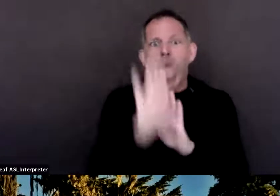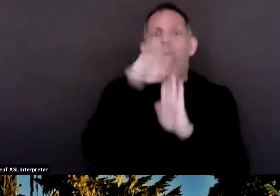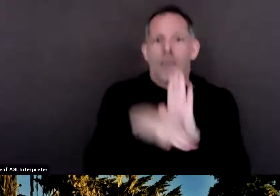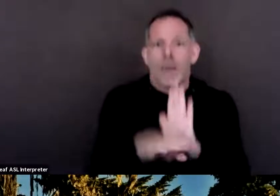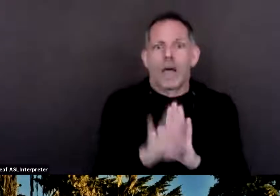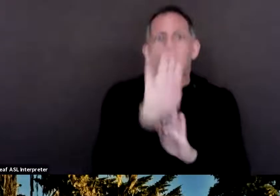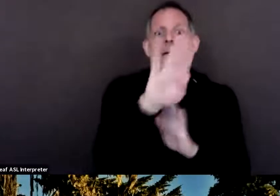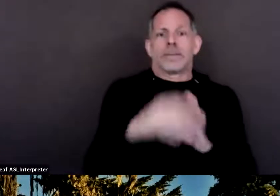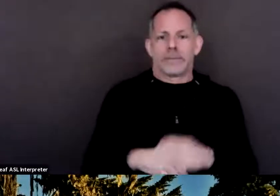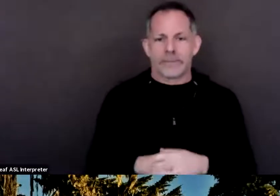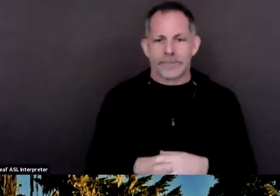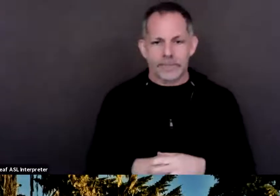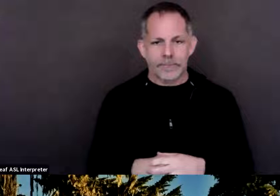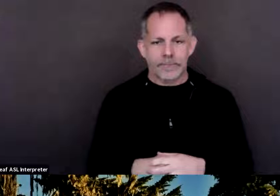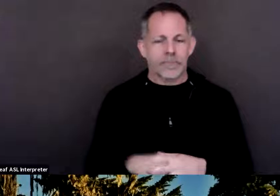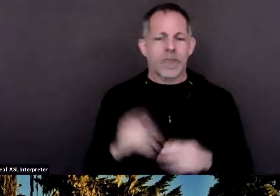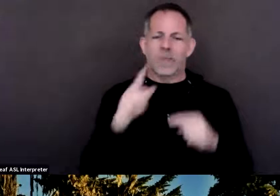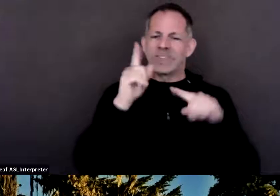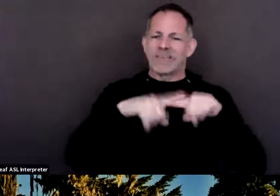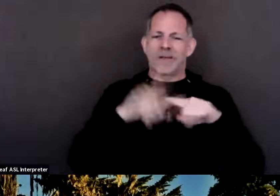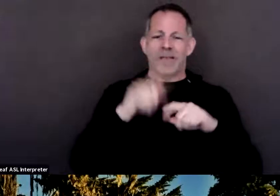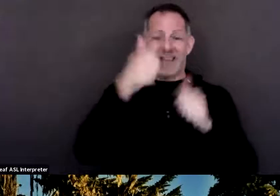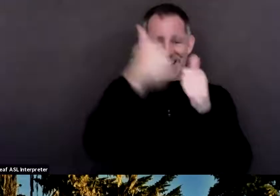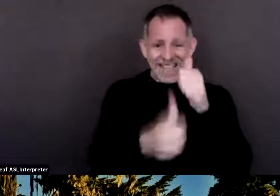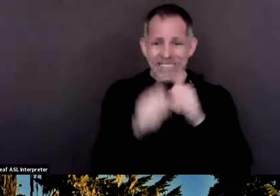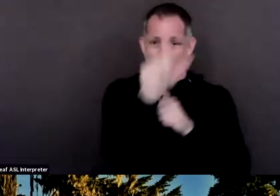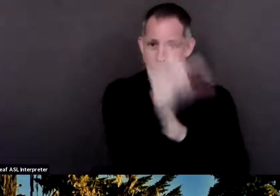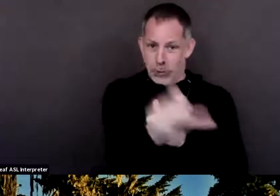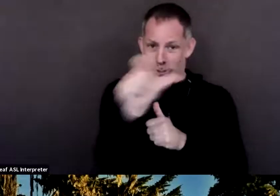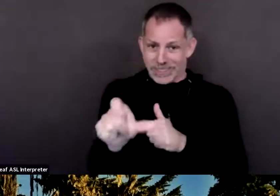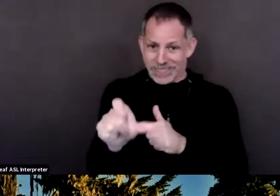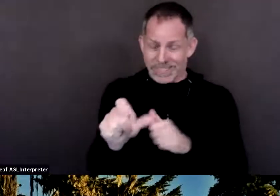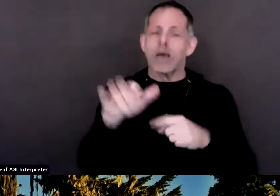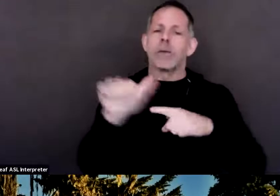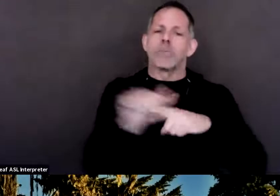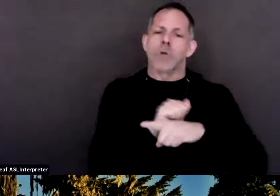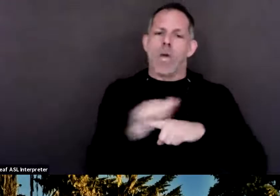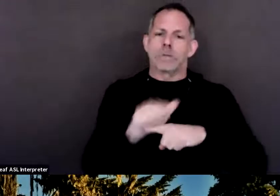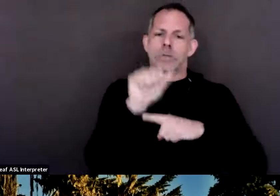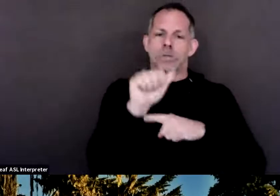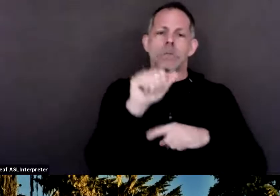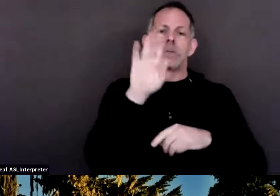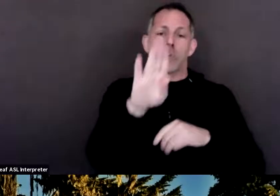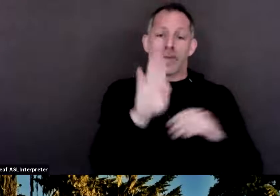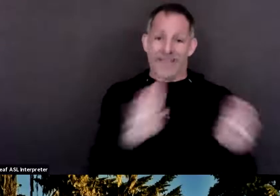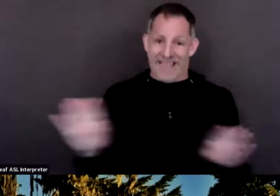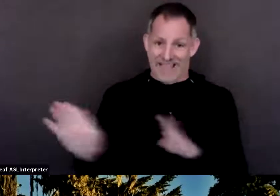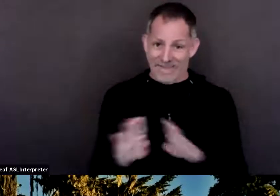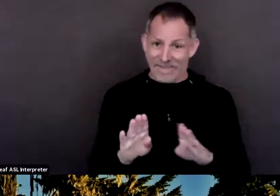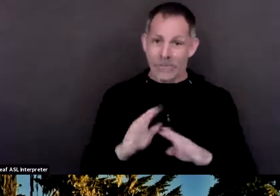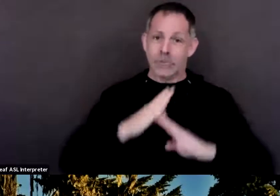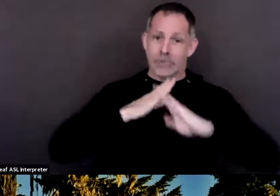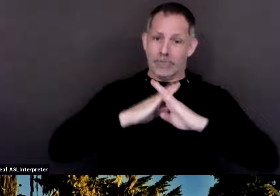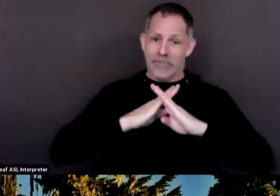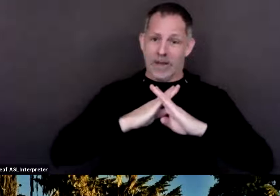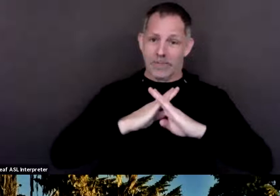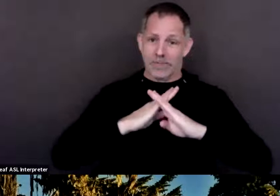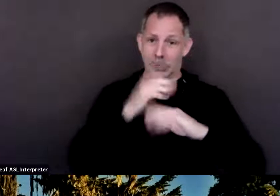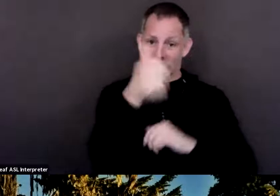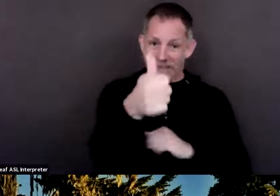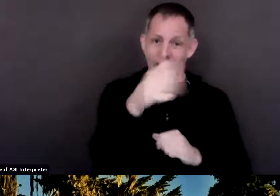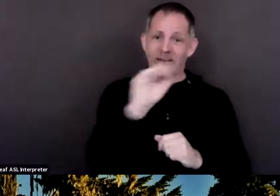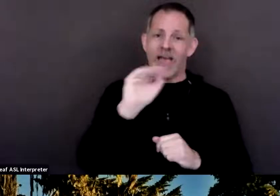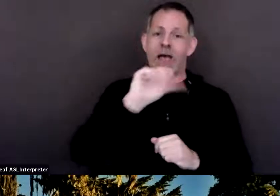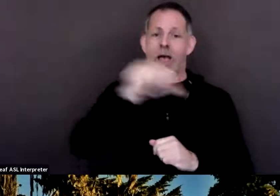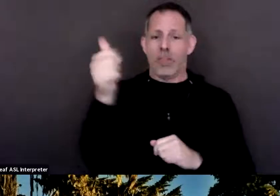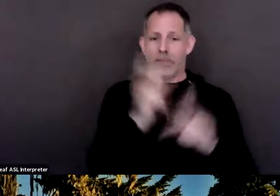guard against the virus. But we're not there yet. On the vaccine front, I mentioned 36% coverage